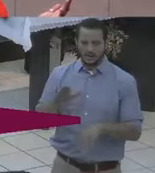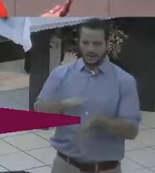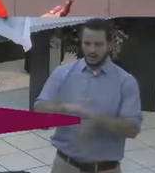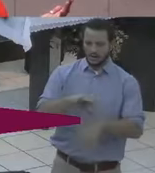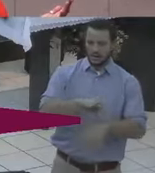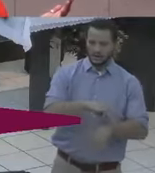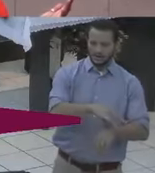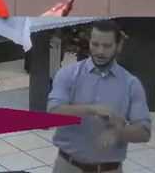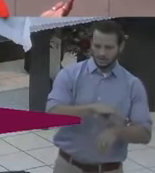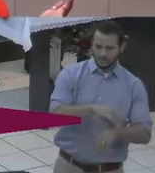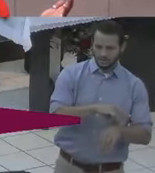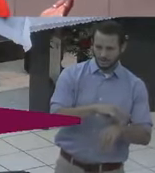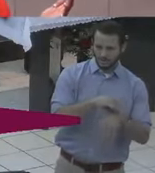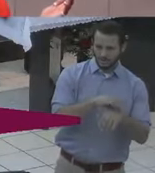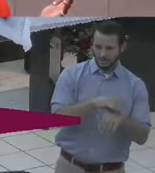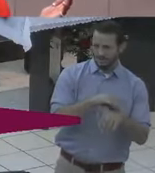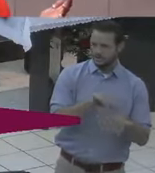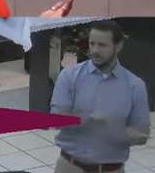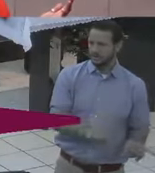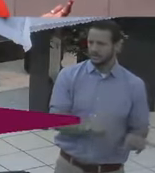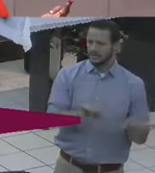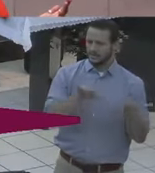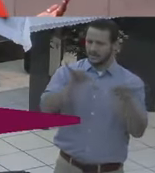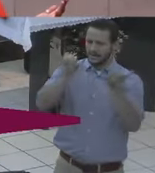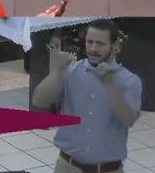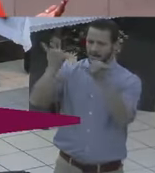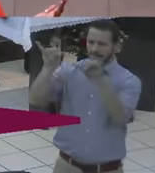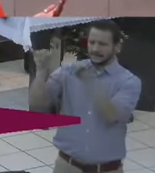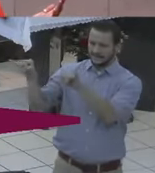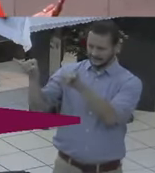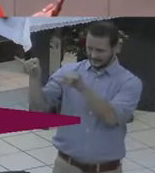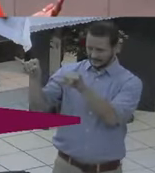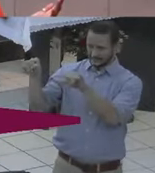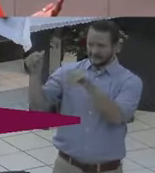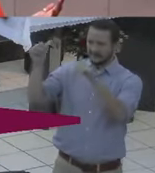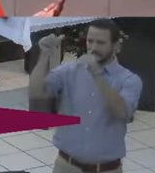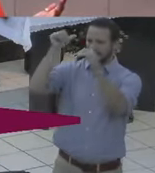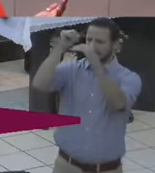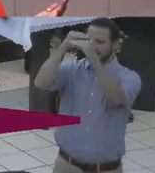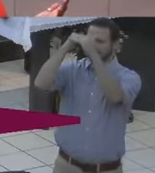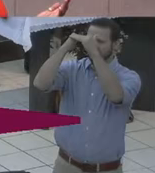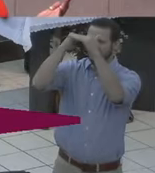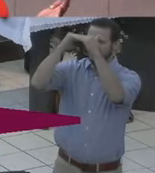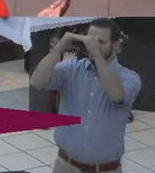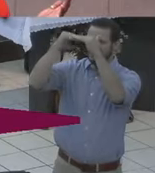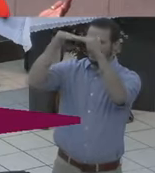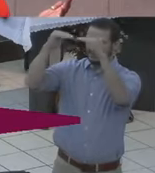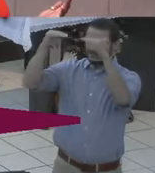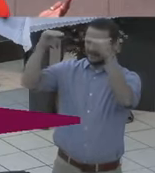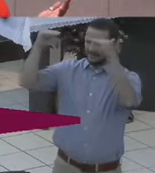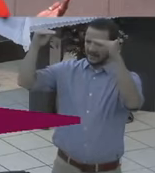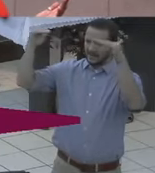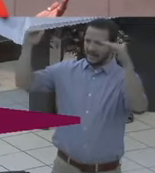done on earth as it is.